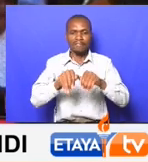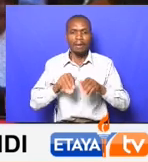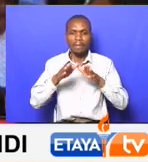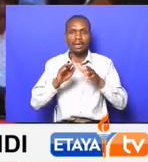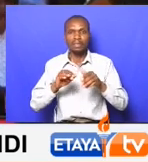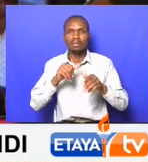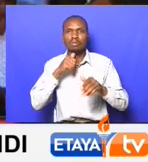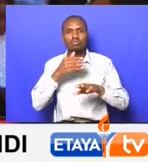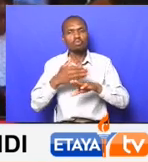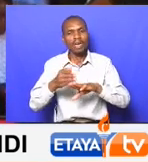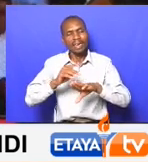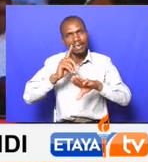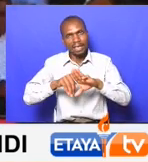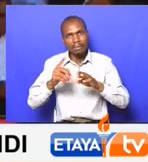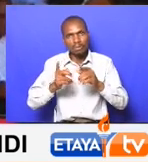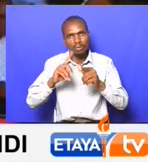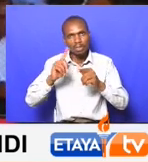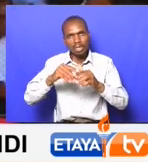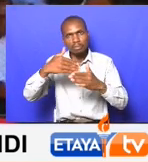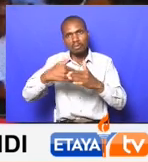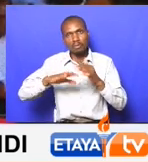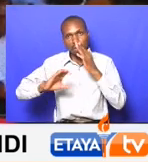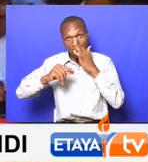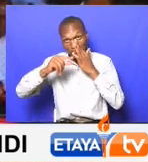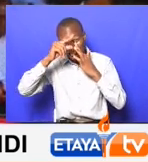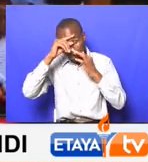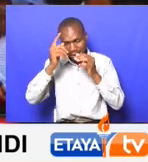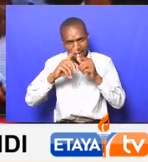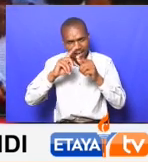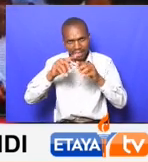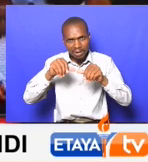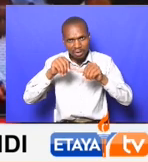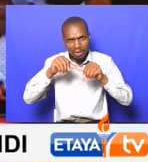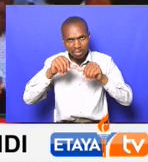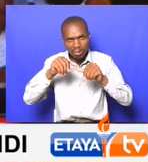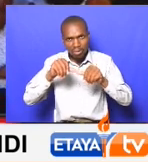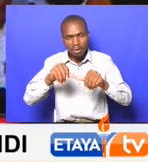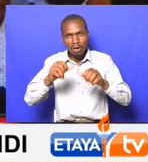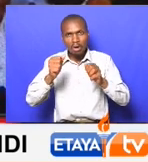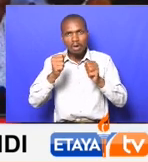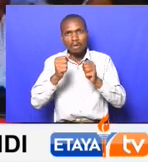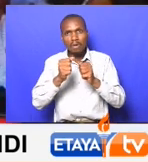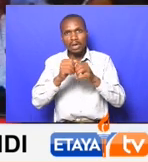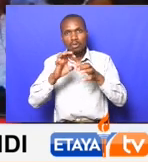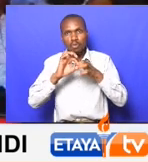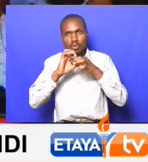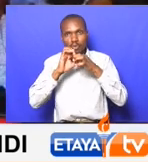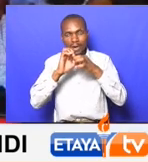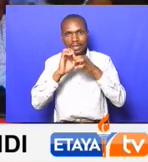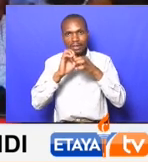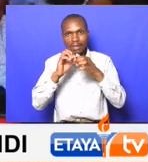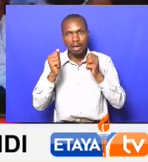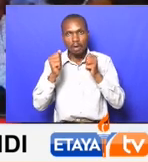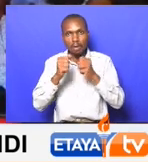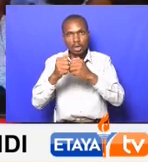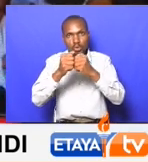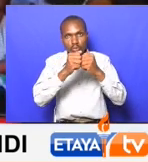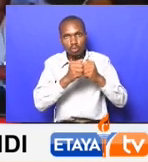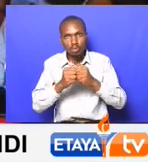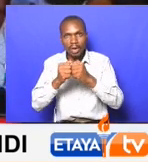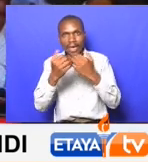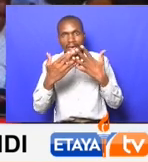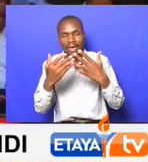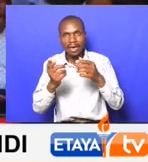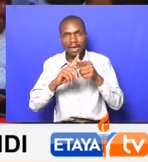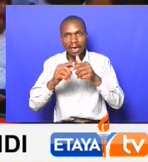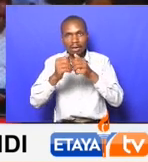tire because the county government will and continues to partner with them for better productivity and